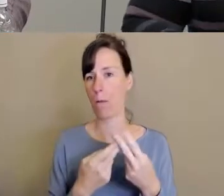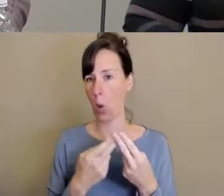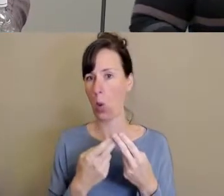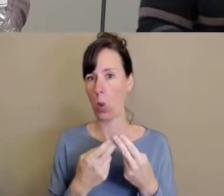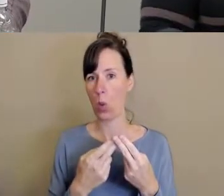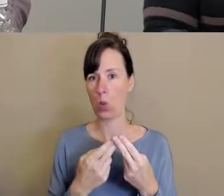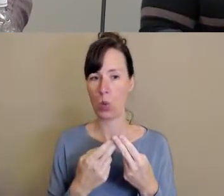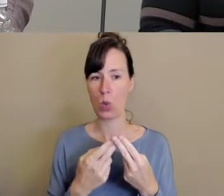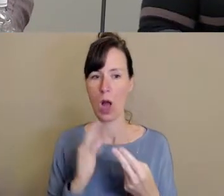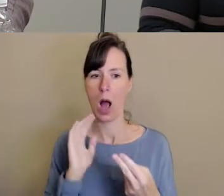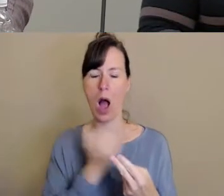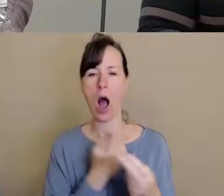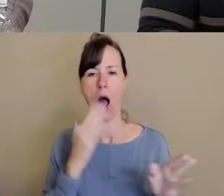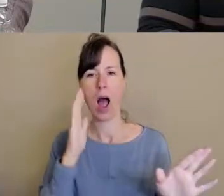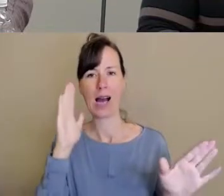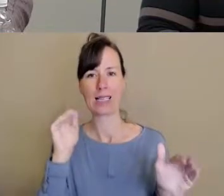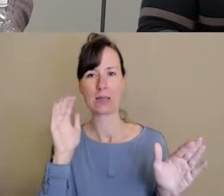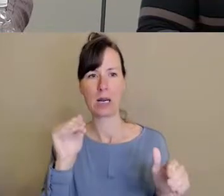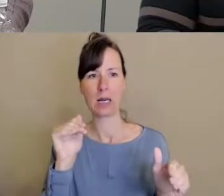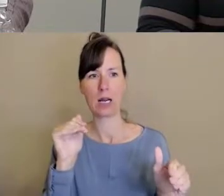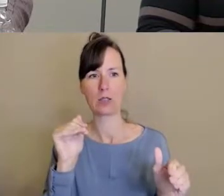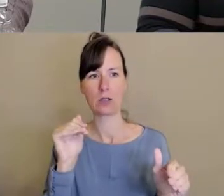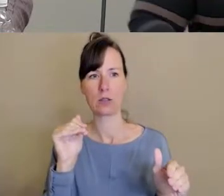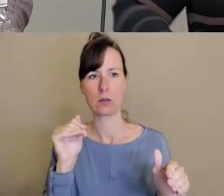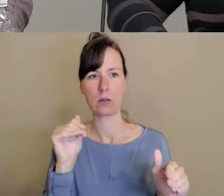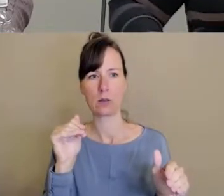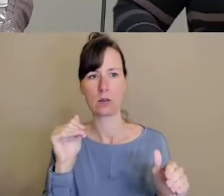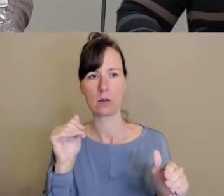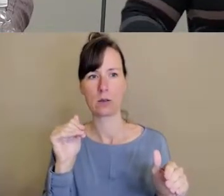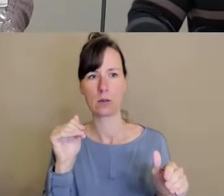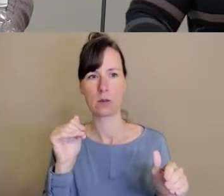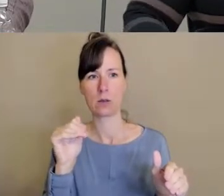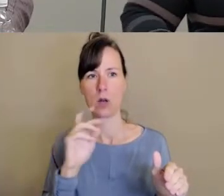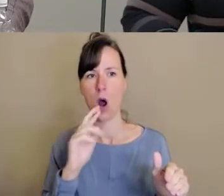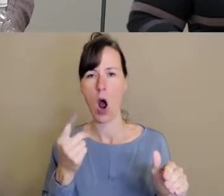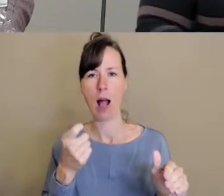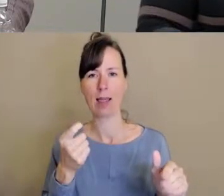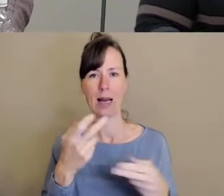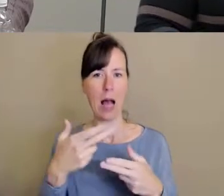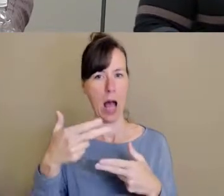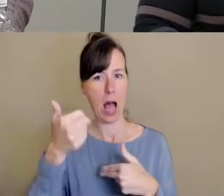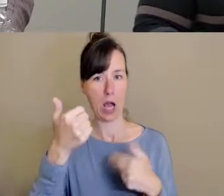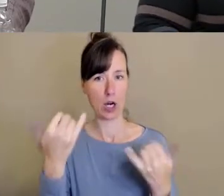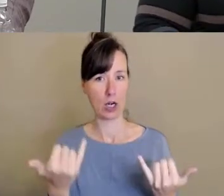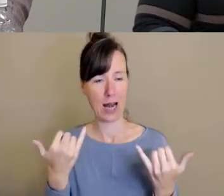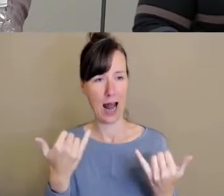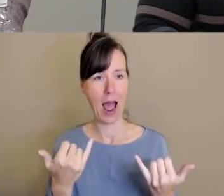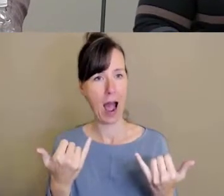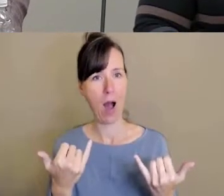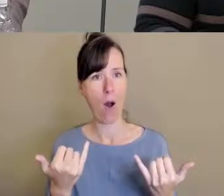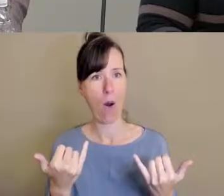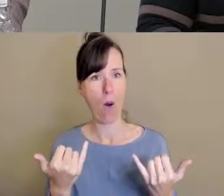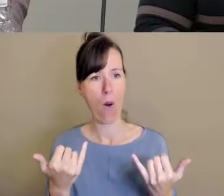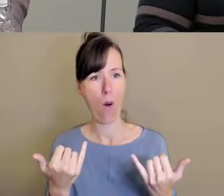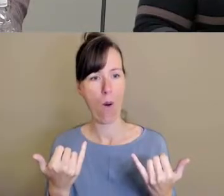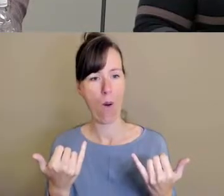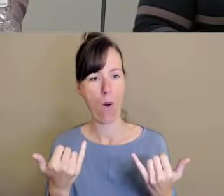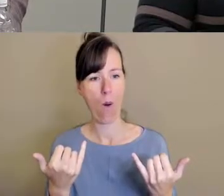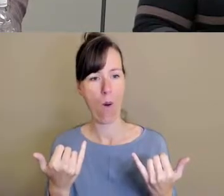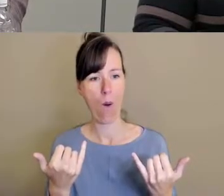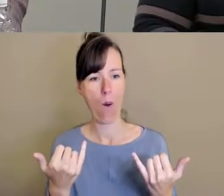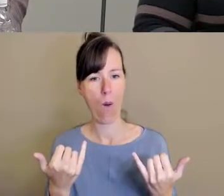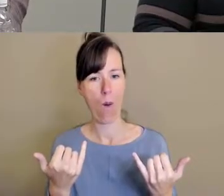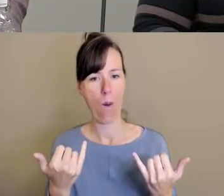our expectations are a little higher now, considering what we've either experienced